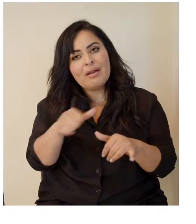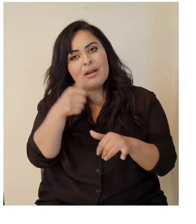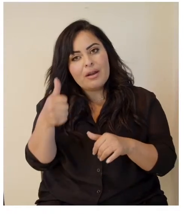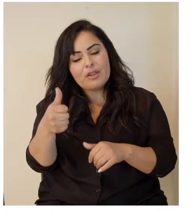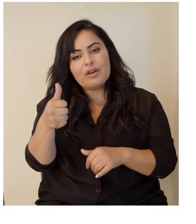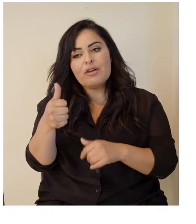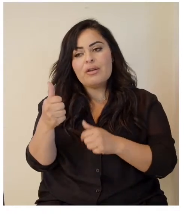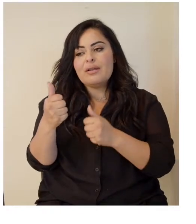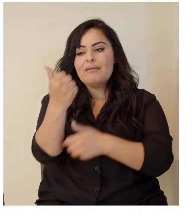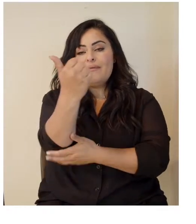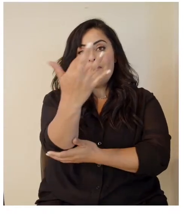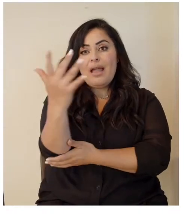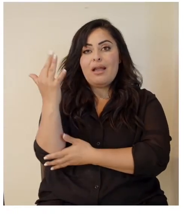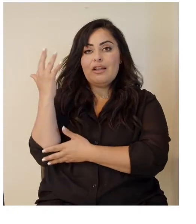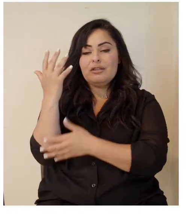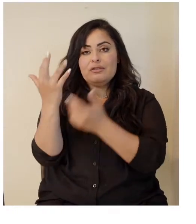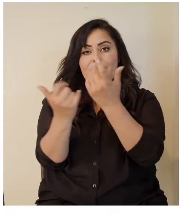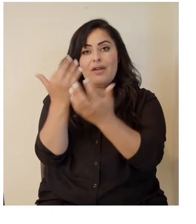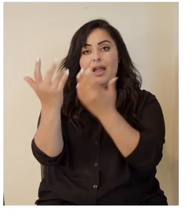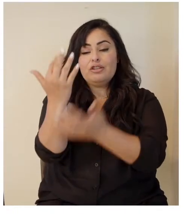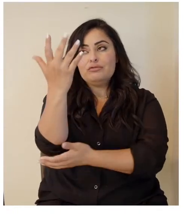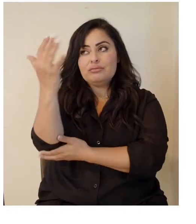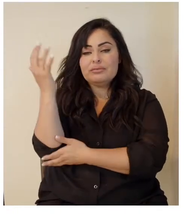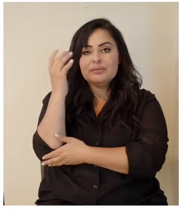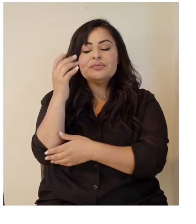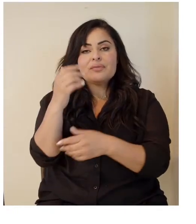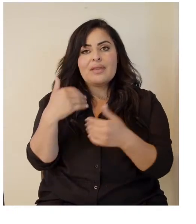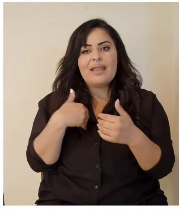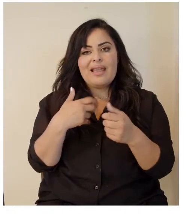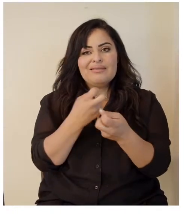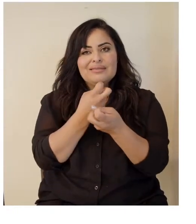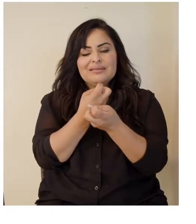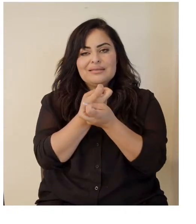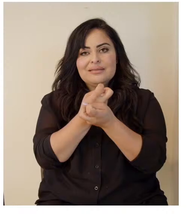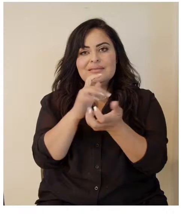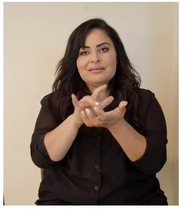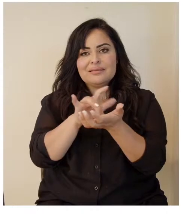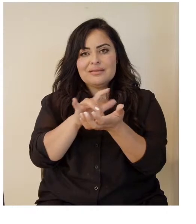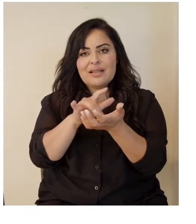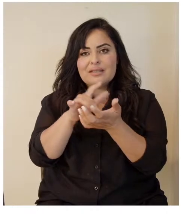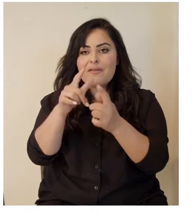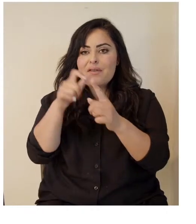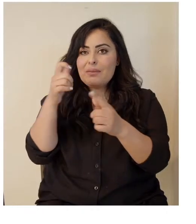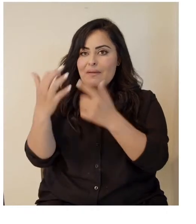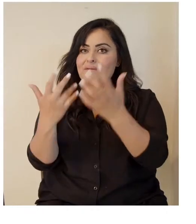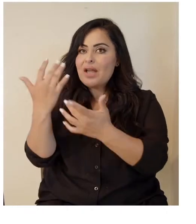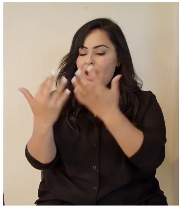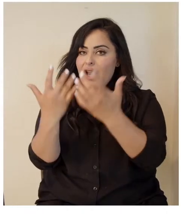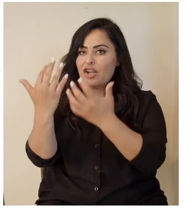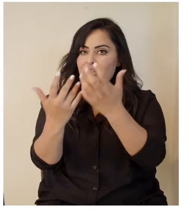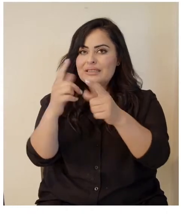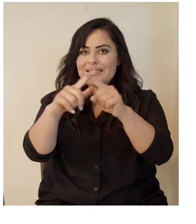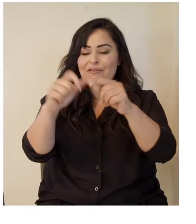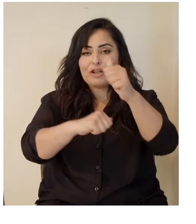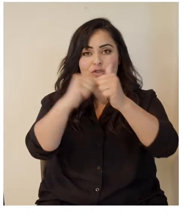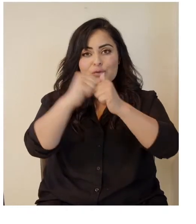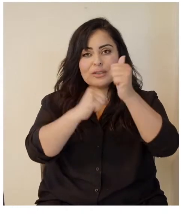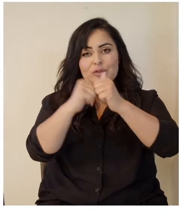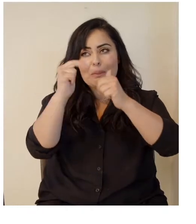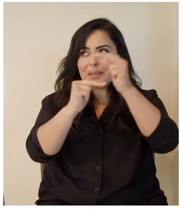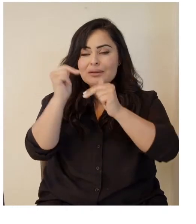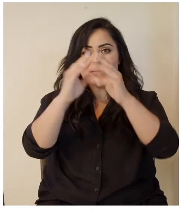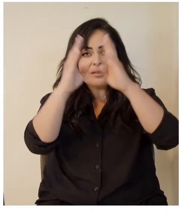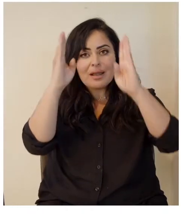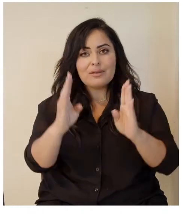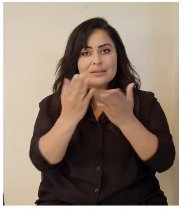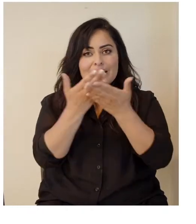in wildfires, there are toxic contaminants that result from the burning of all these structures and other materials